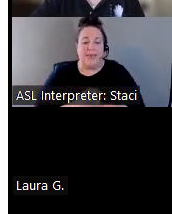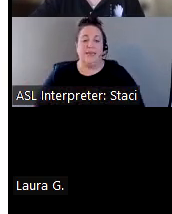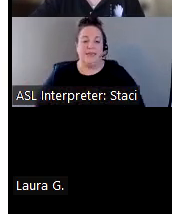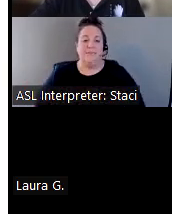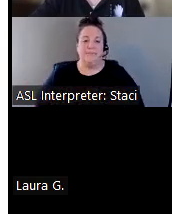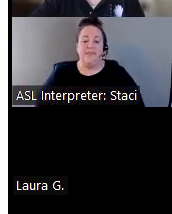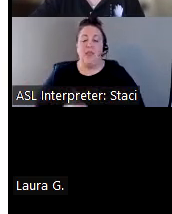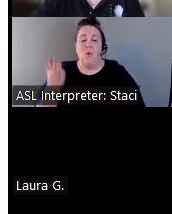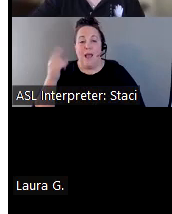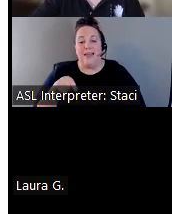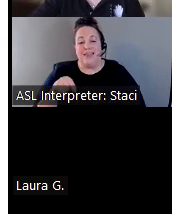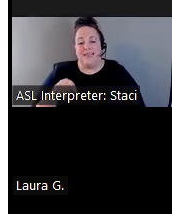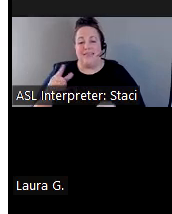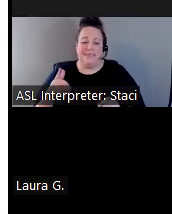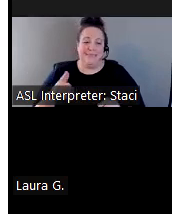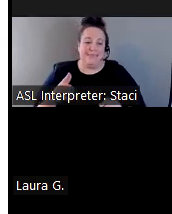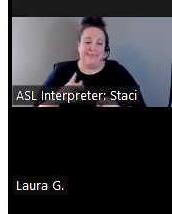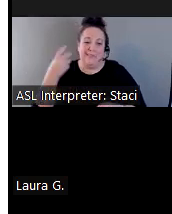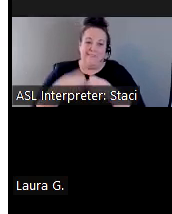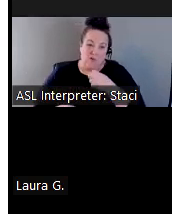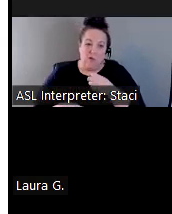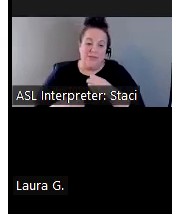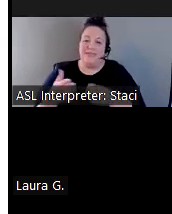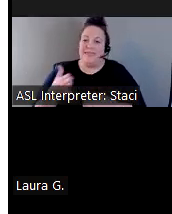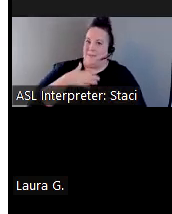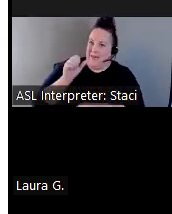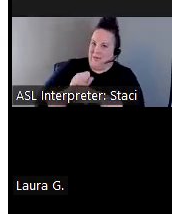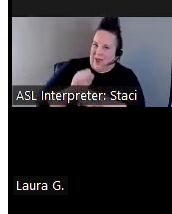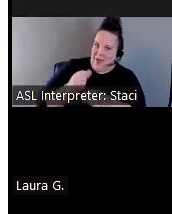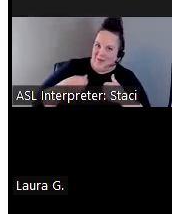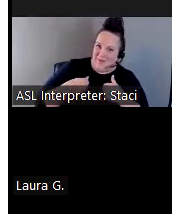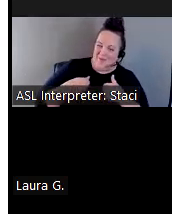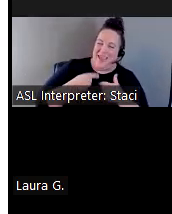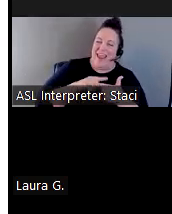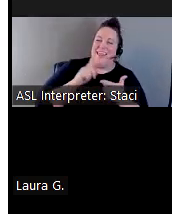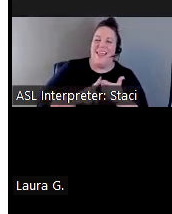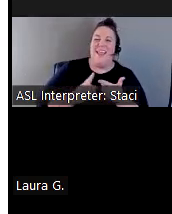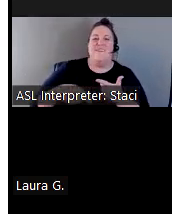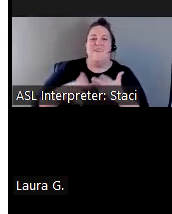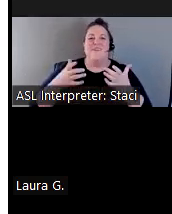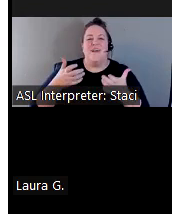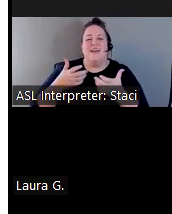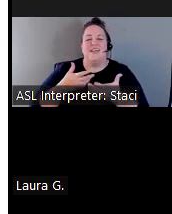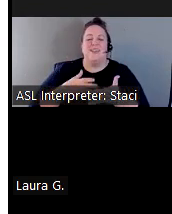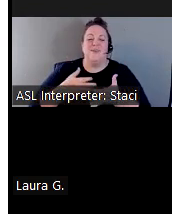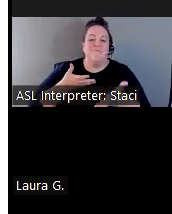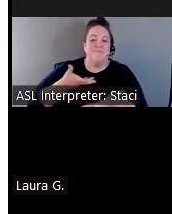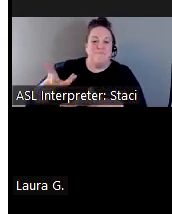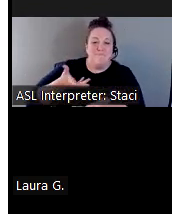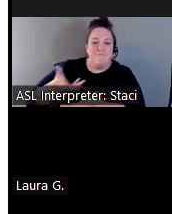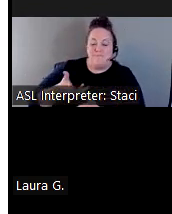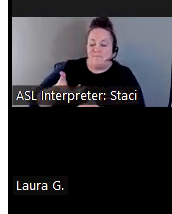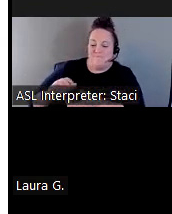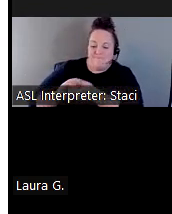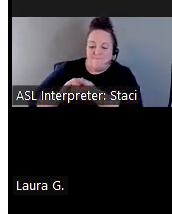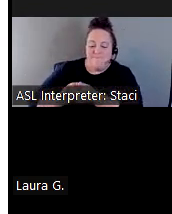why it's so difficult. We also want, and that's going to be my job. Then we want to sort of tag team Karen and I to provide some